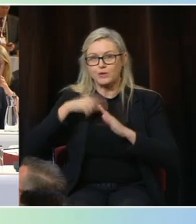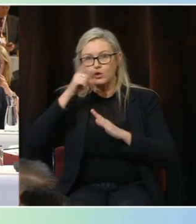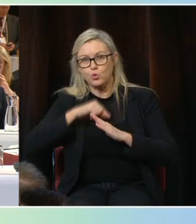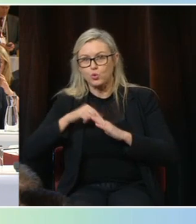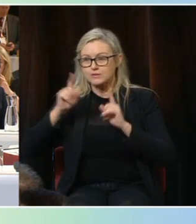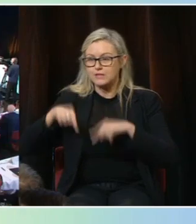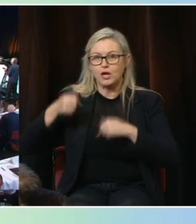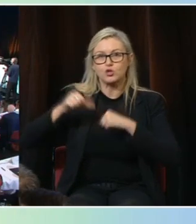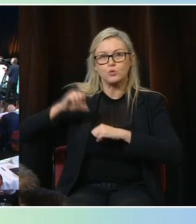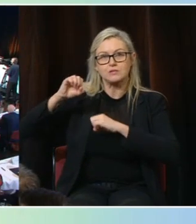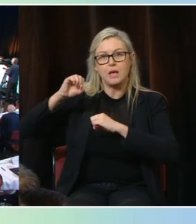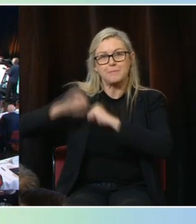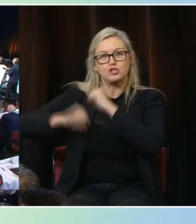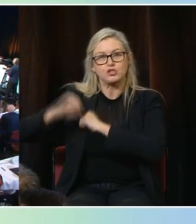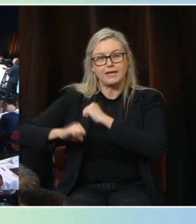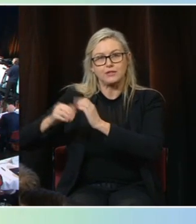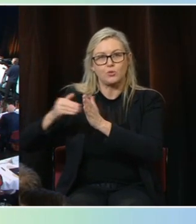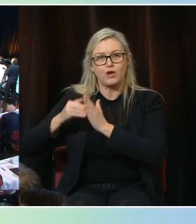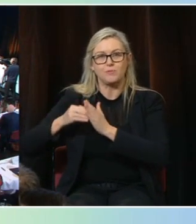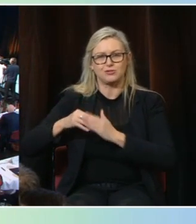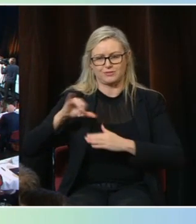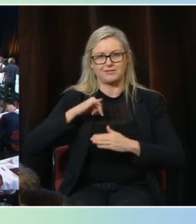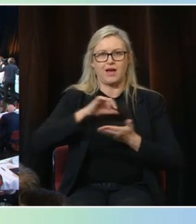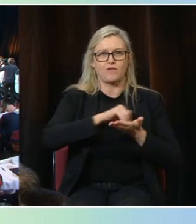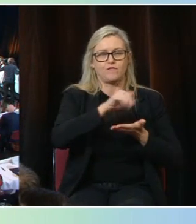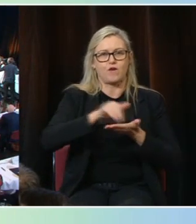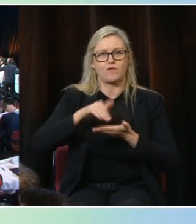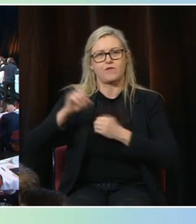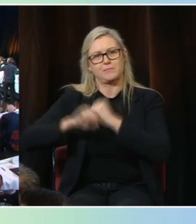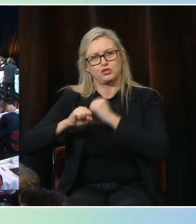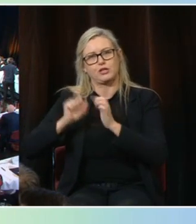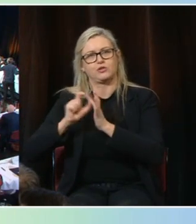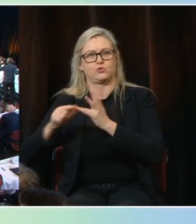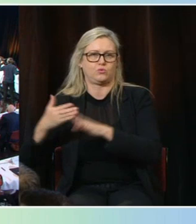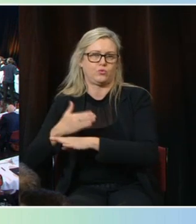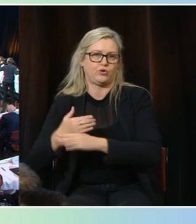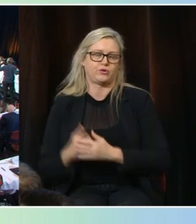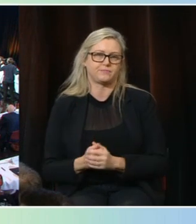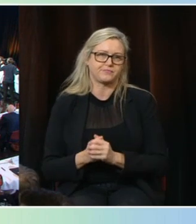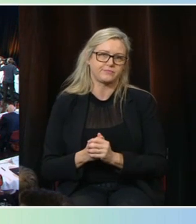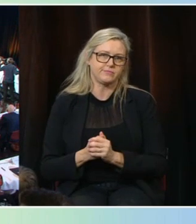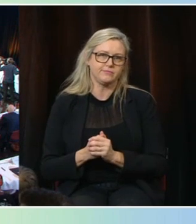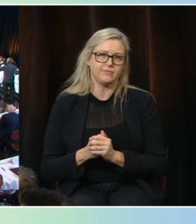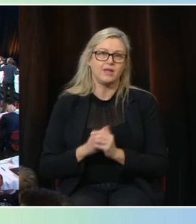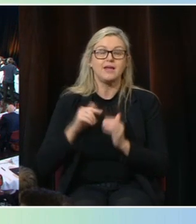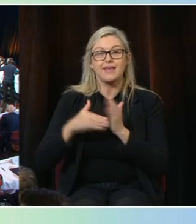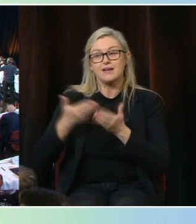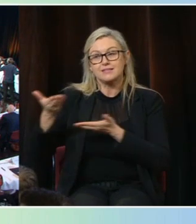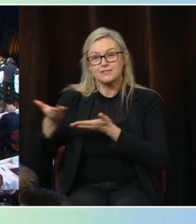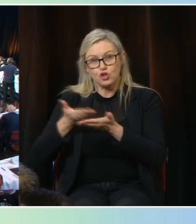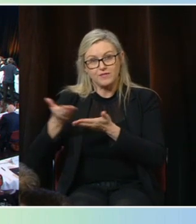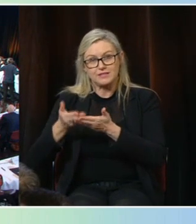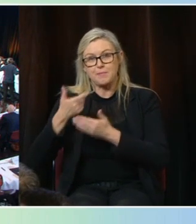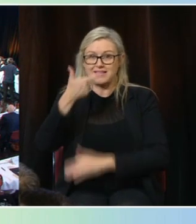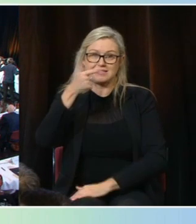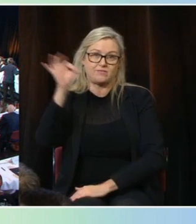workers the flip side is the extraordinary growth in Australian Services sectors Services now account for about 70 of